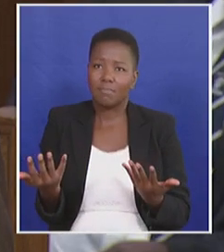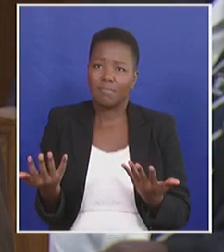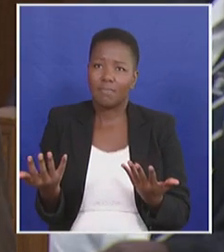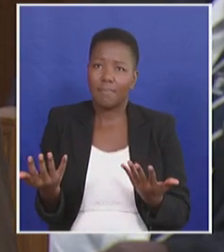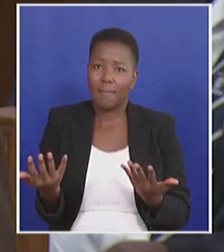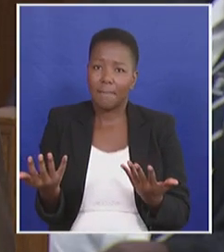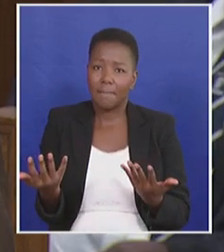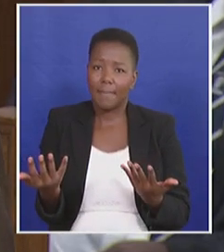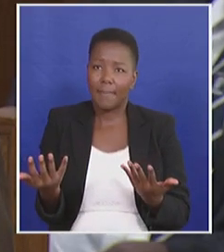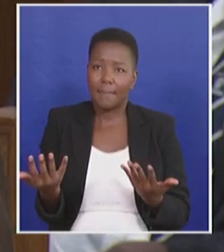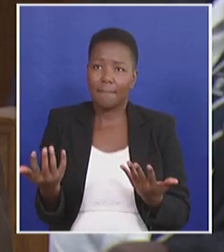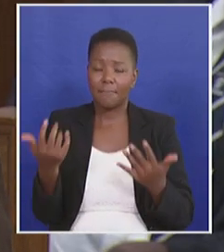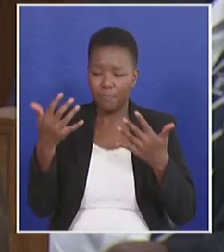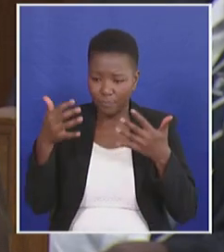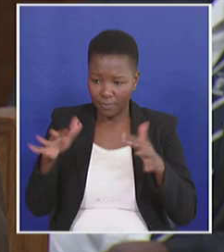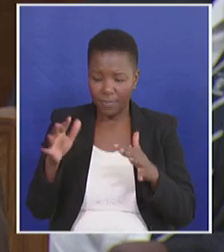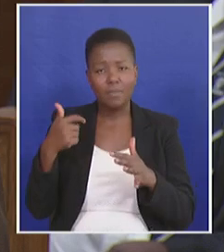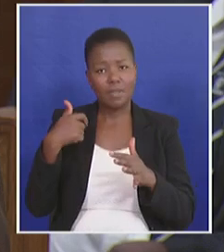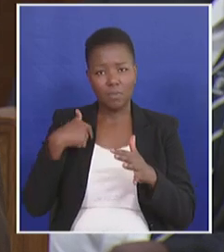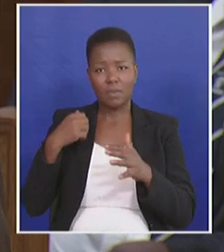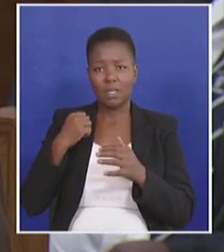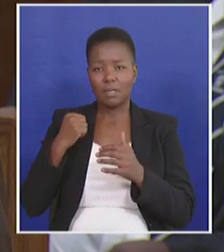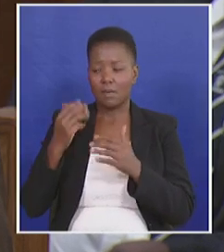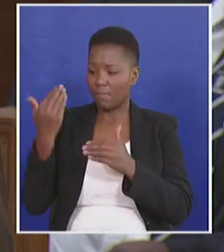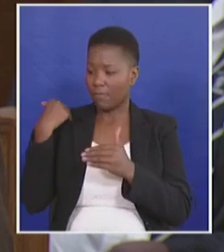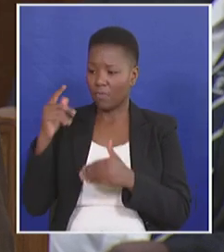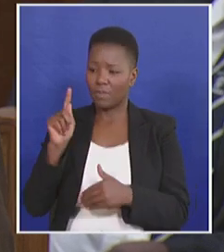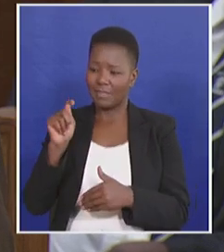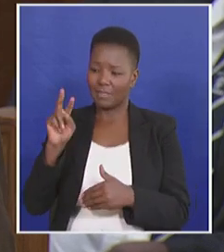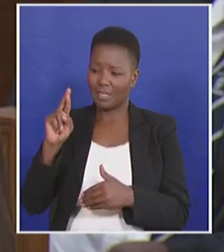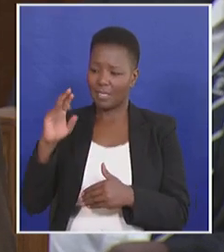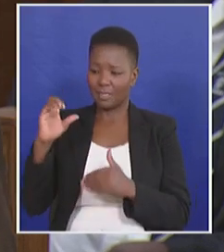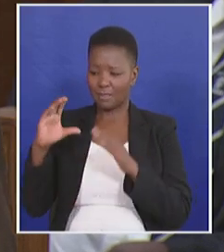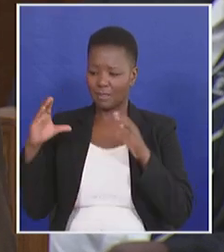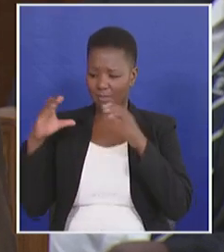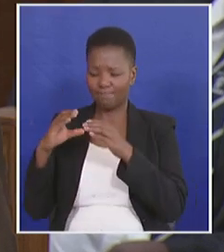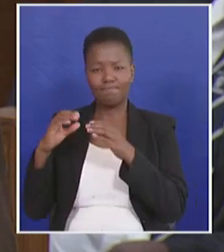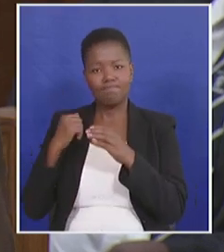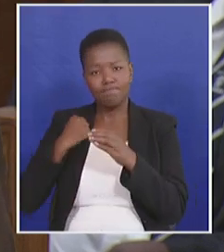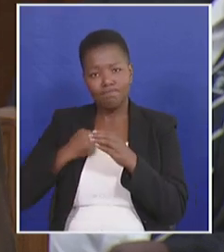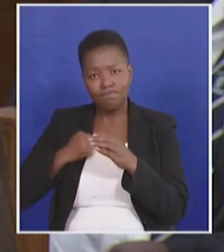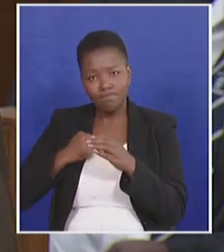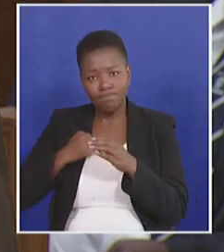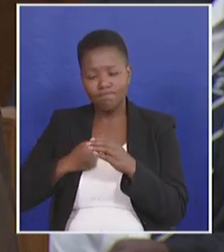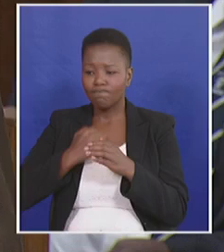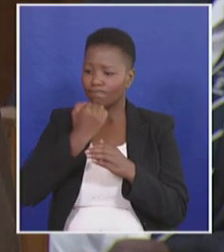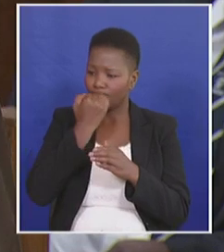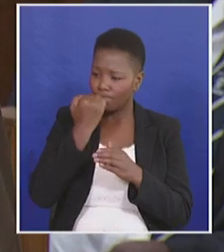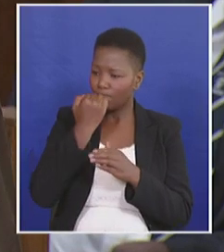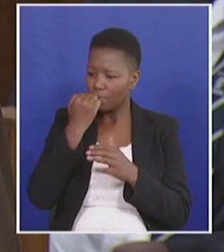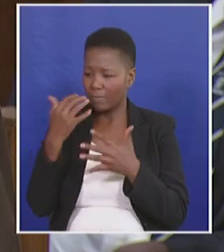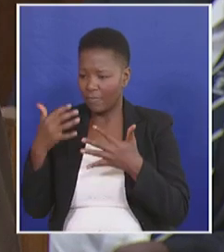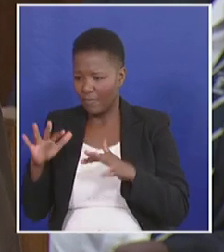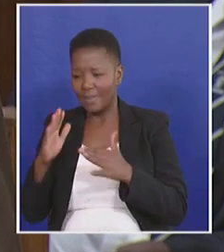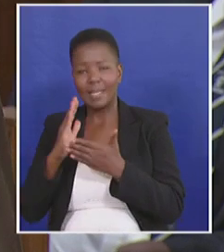that we have had the amnesty processes where people are still